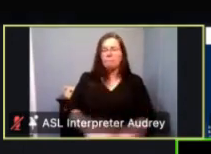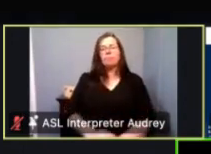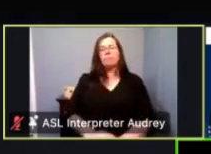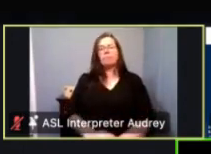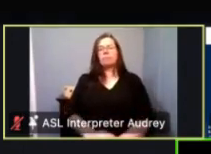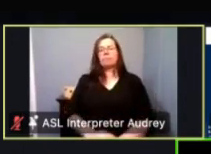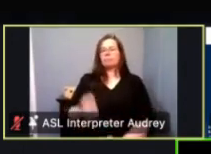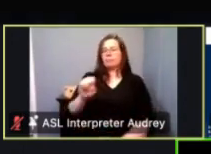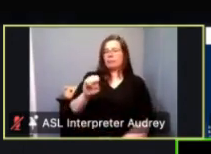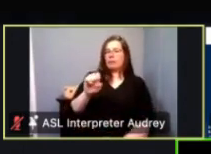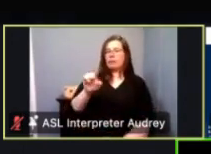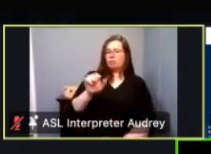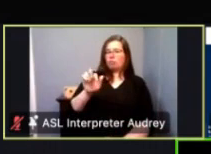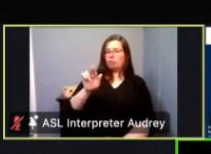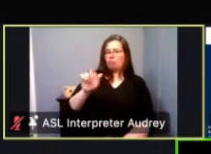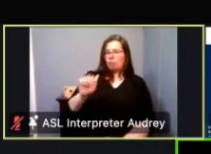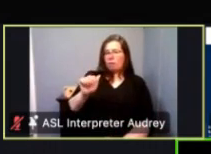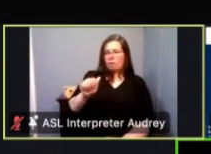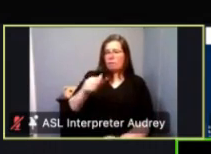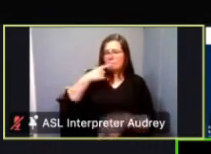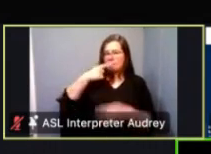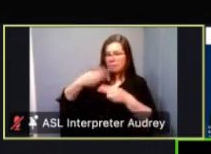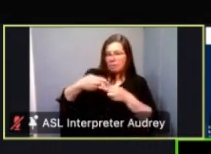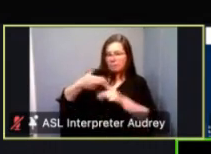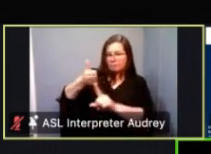Ezra mentioned that they are,